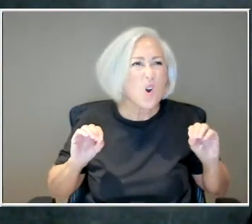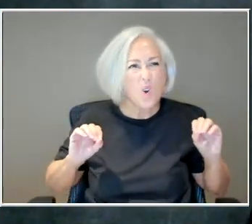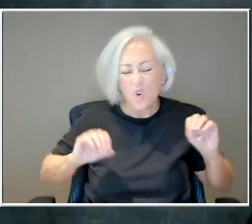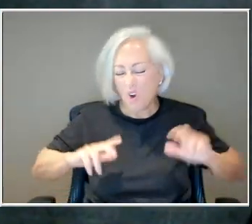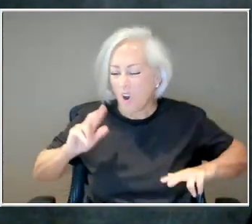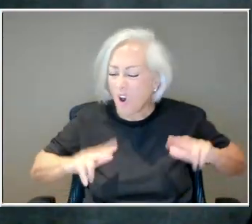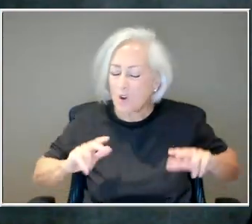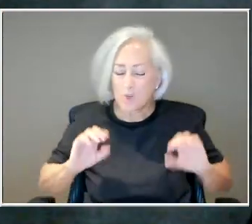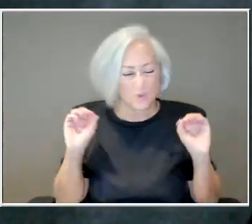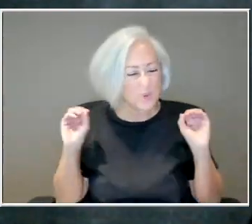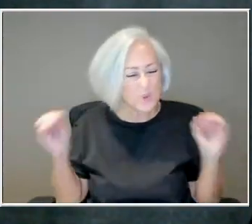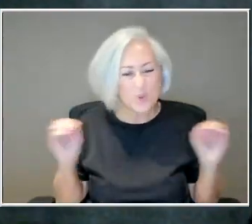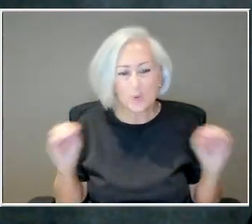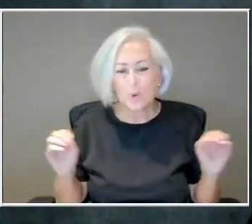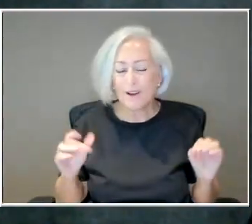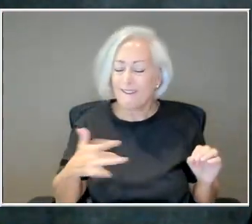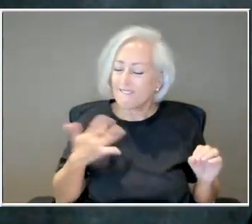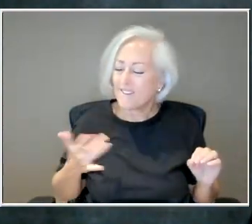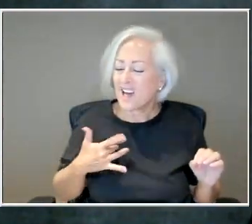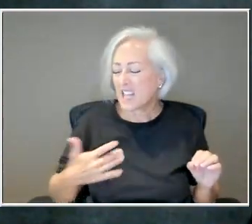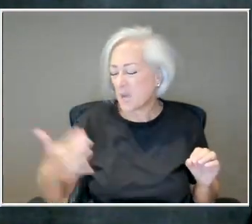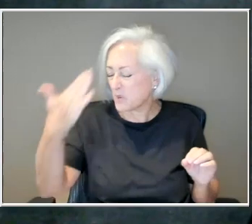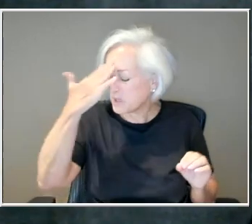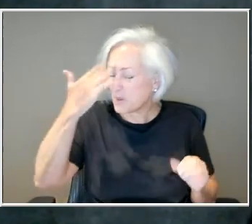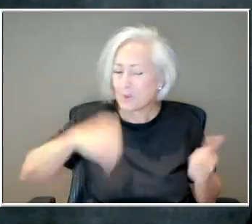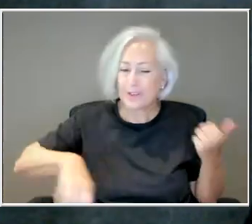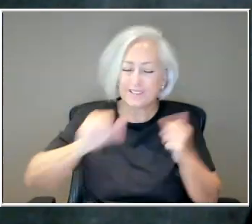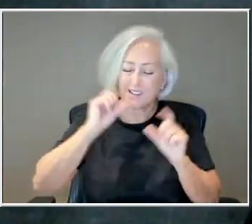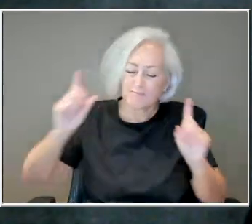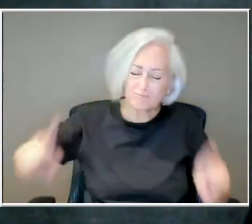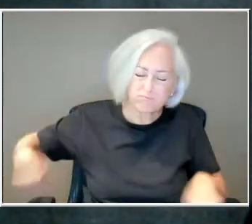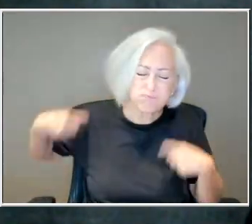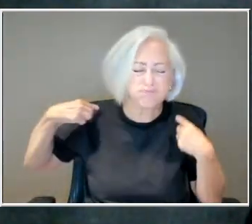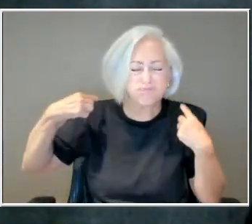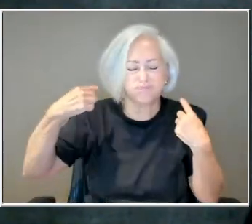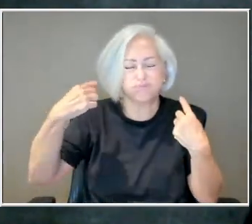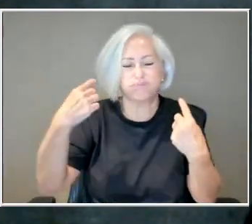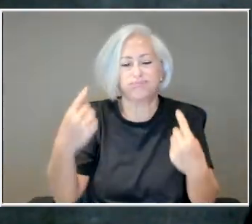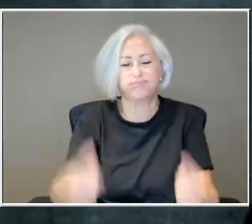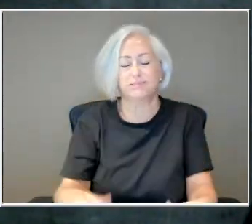felt like we had known each other for decades already. So